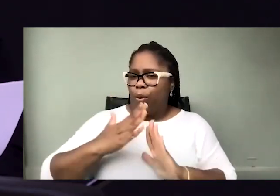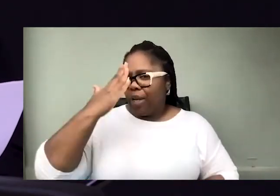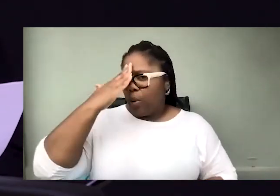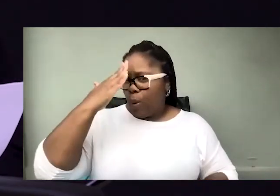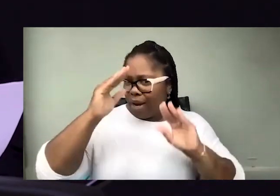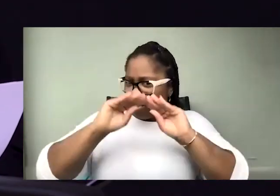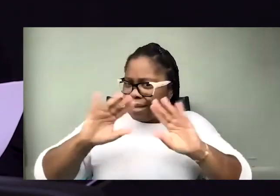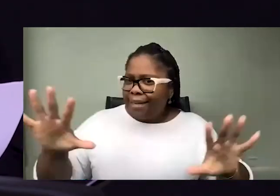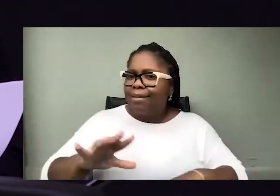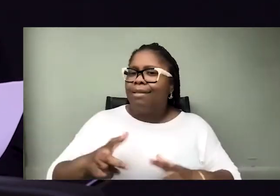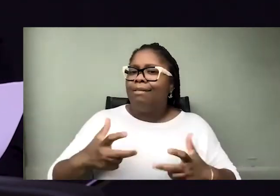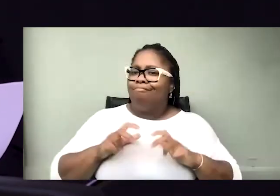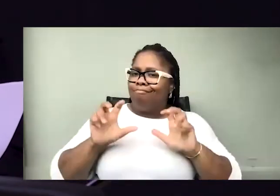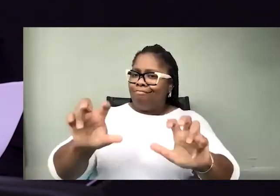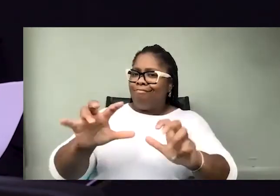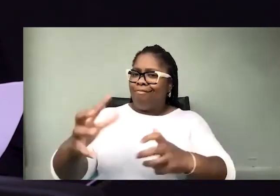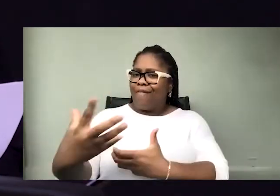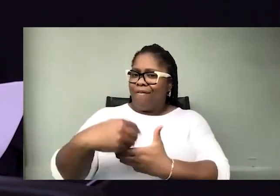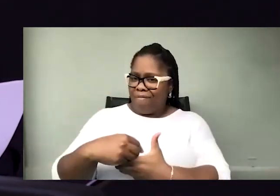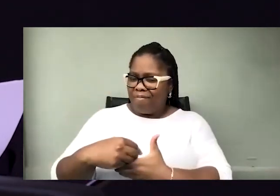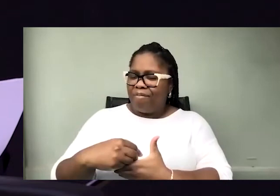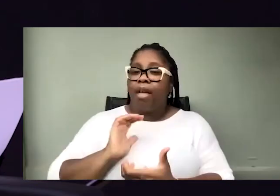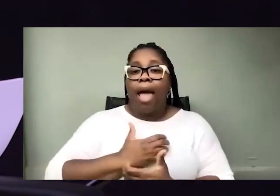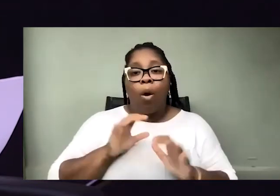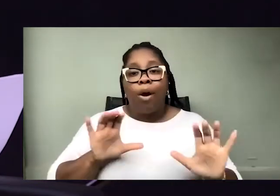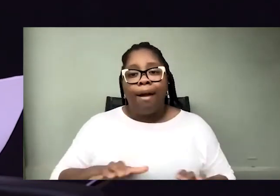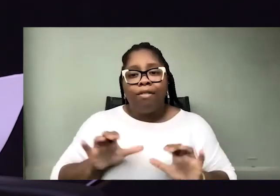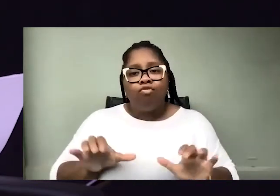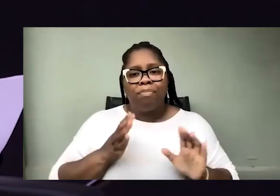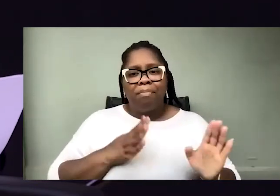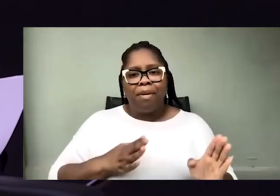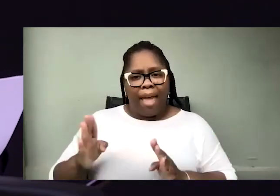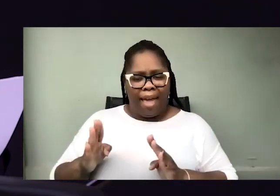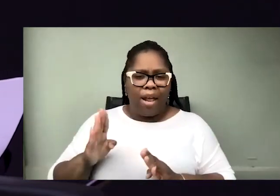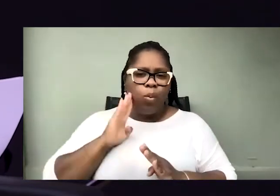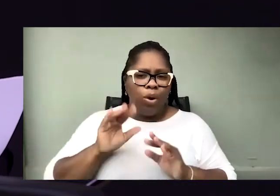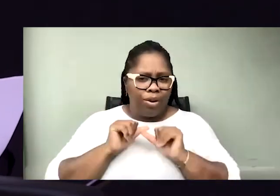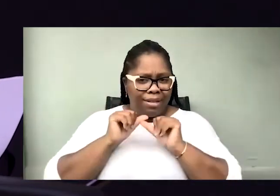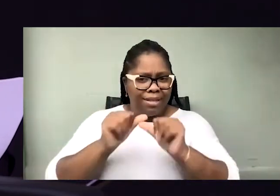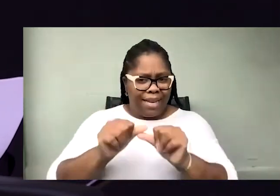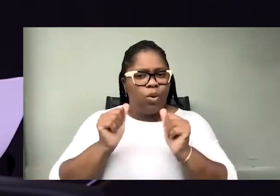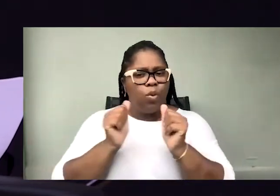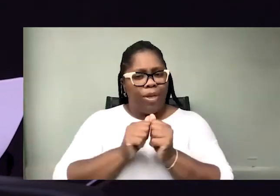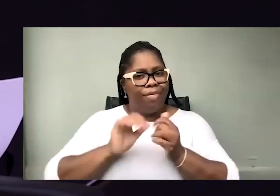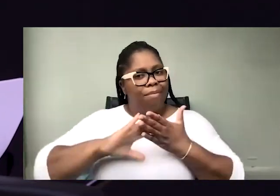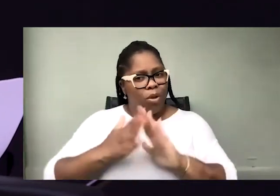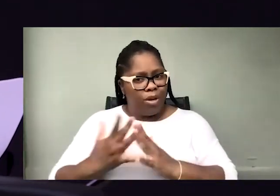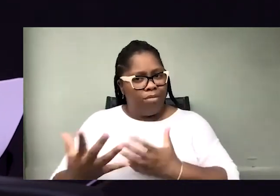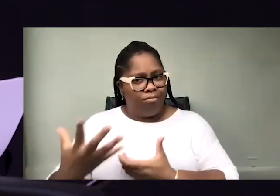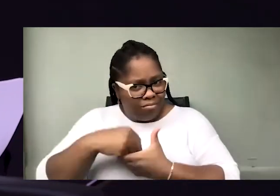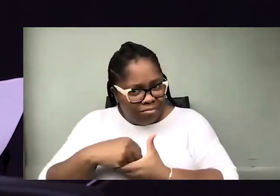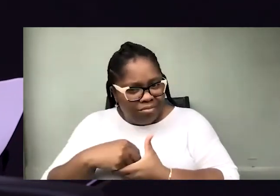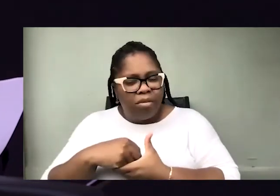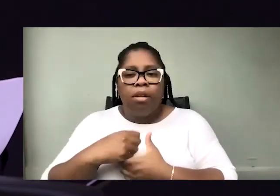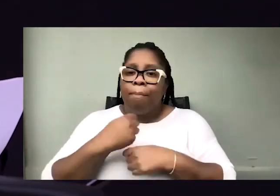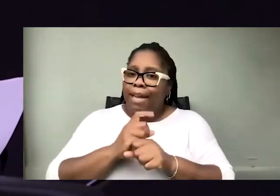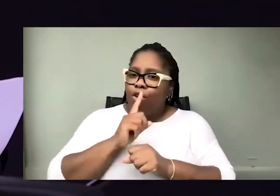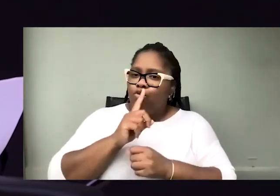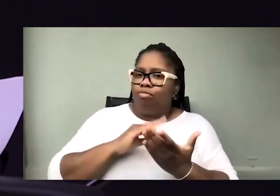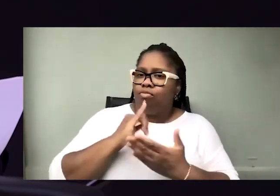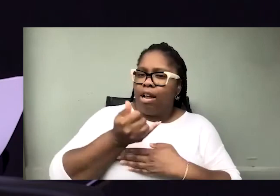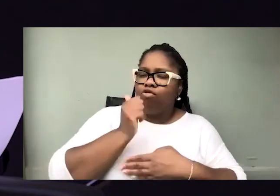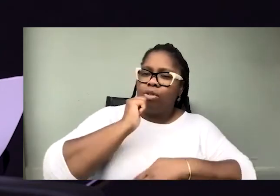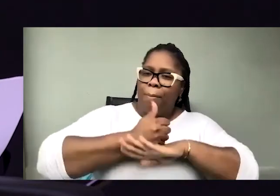and stakeholder engagement. Our action plan will continue with community engagement so that projects are based